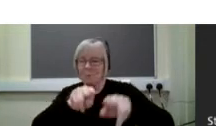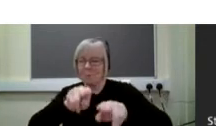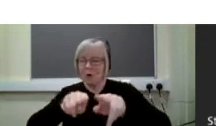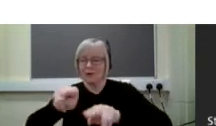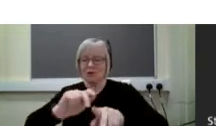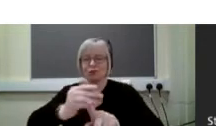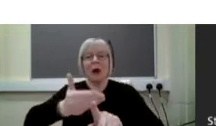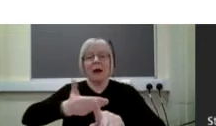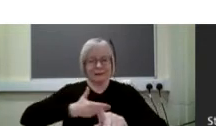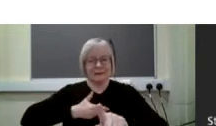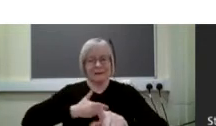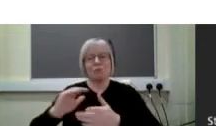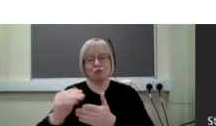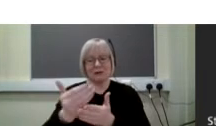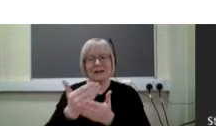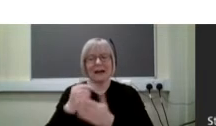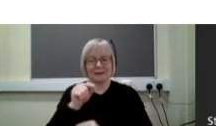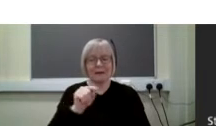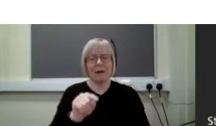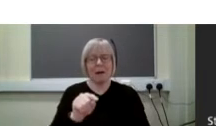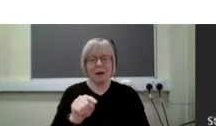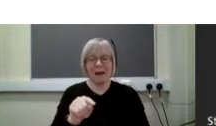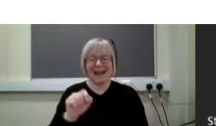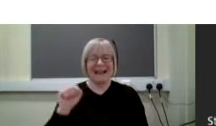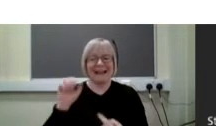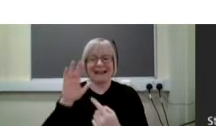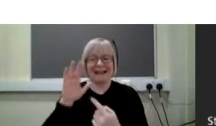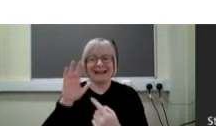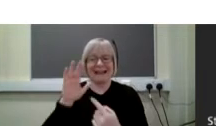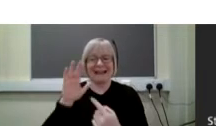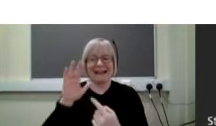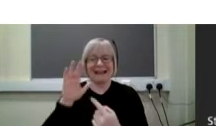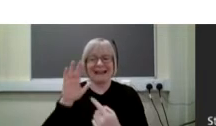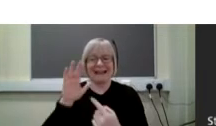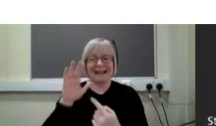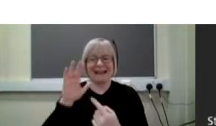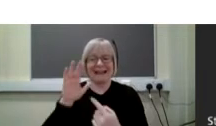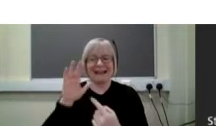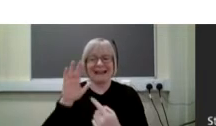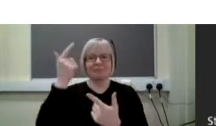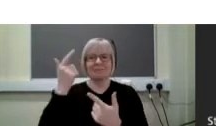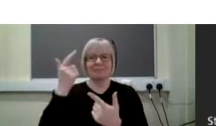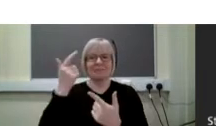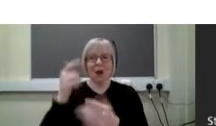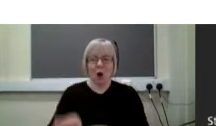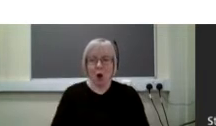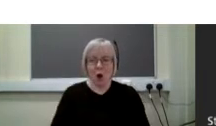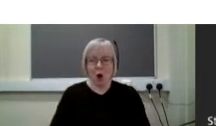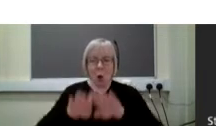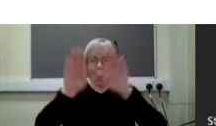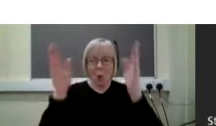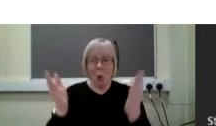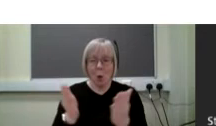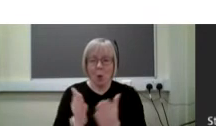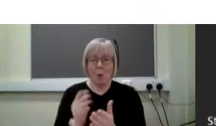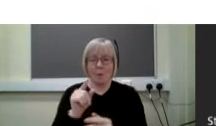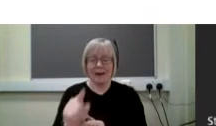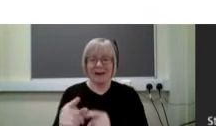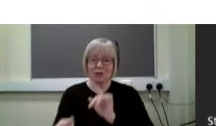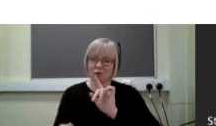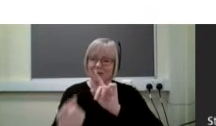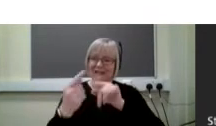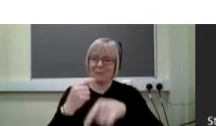rights. And I think a key thing is that I think globally, the whole response to COVID-19 has